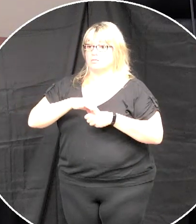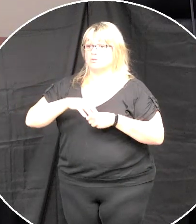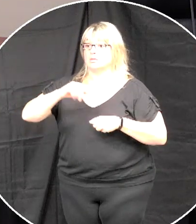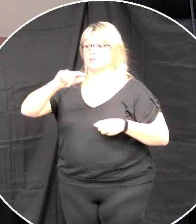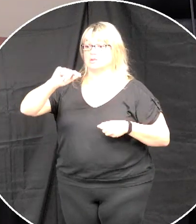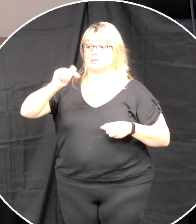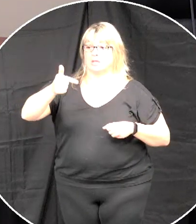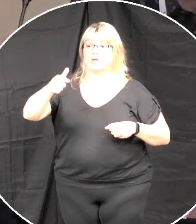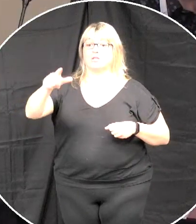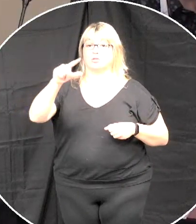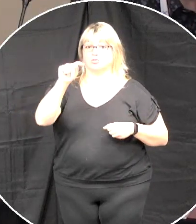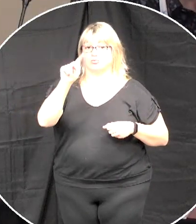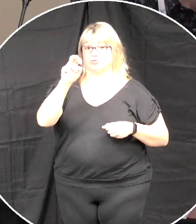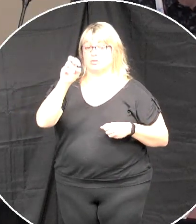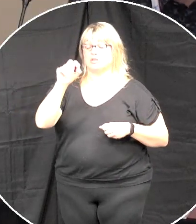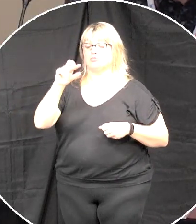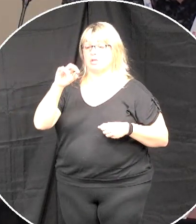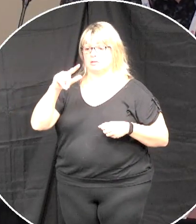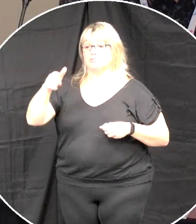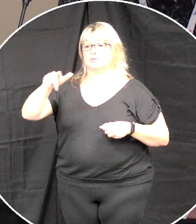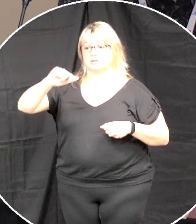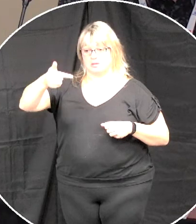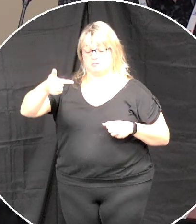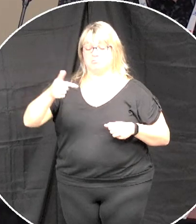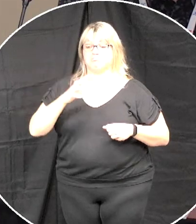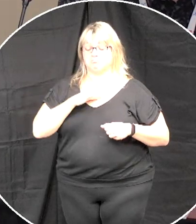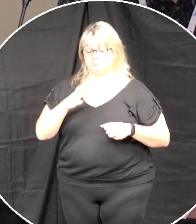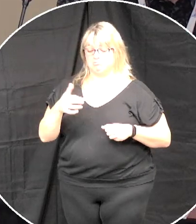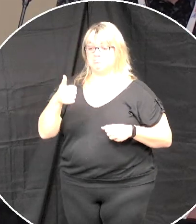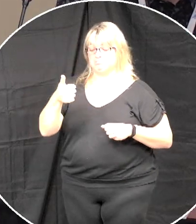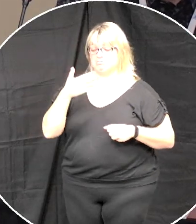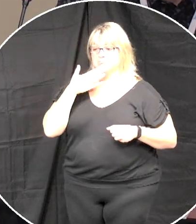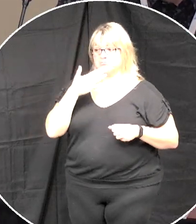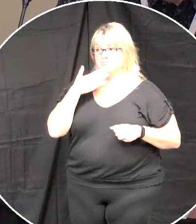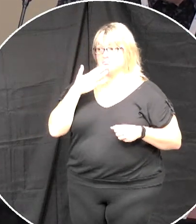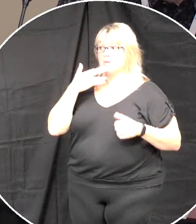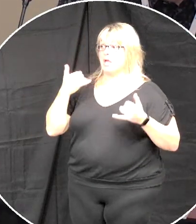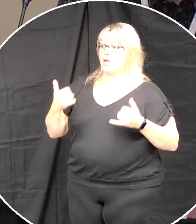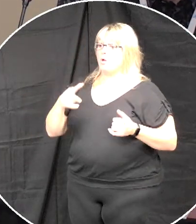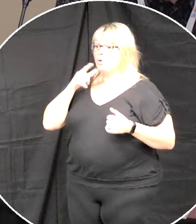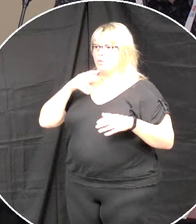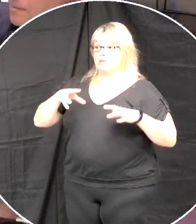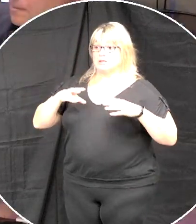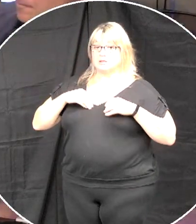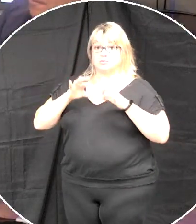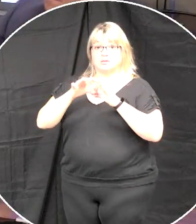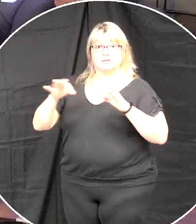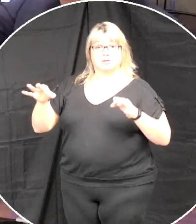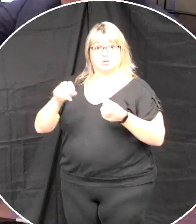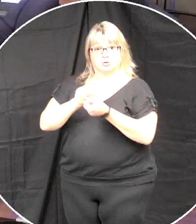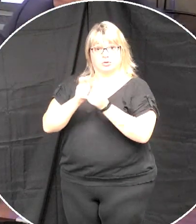that, Trustee Grandy. Thank you, Trustee Grandy. Appreciate that. Okay, all those in favor?